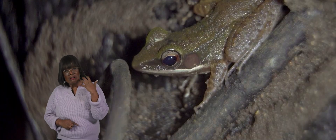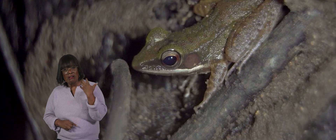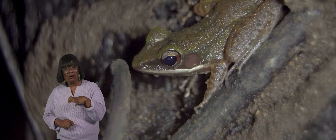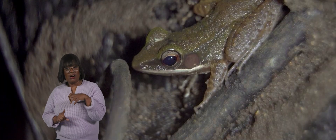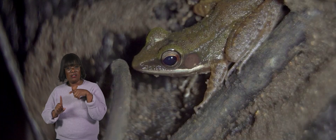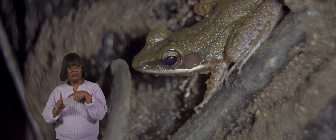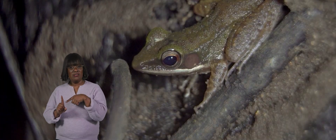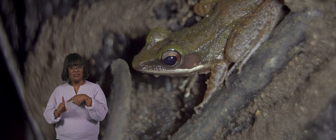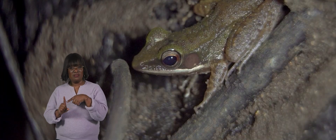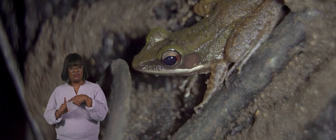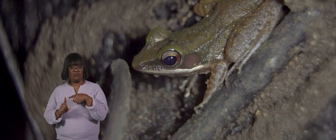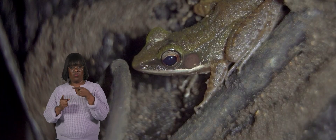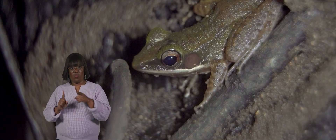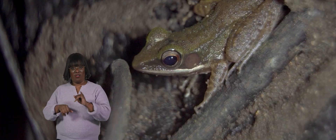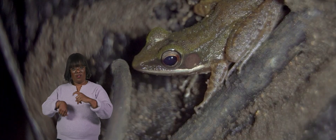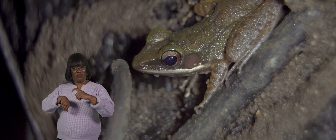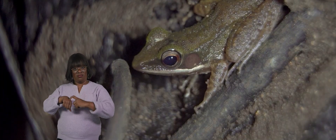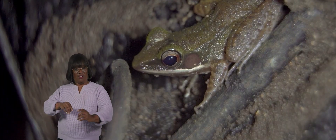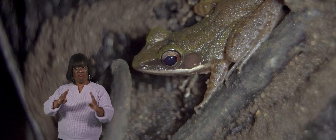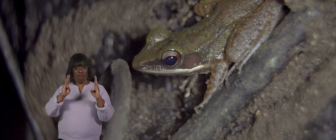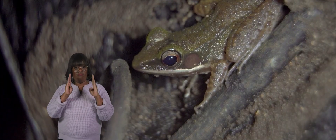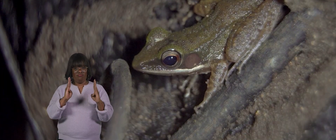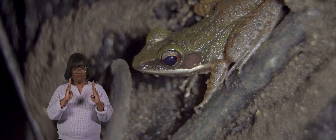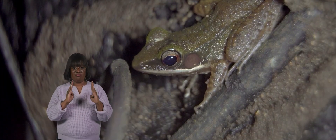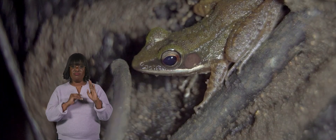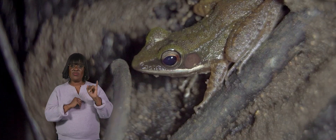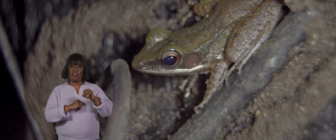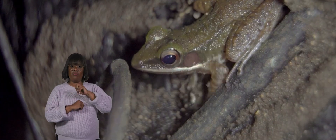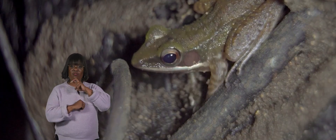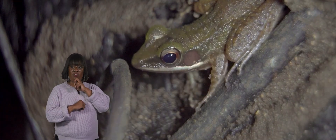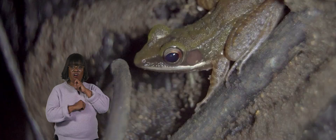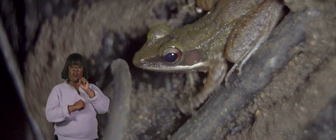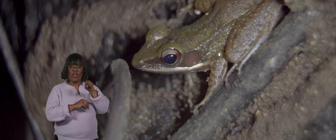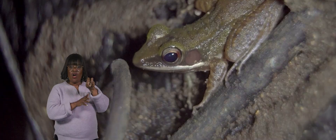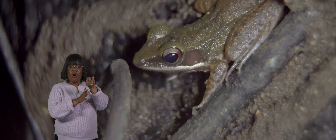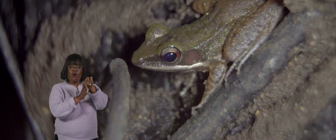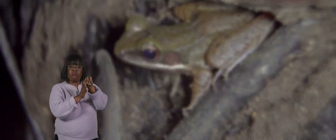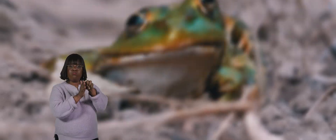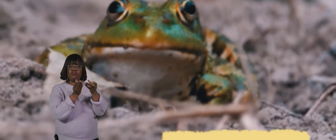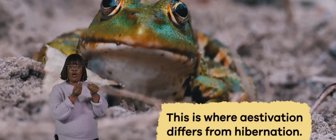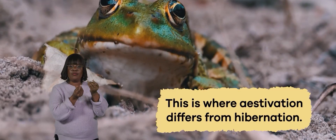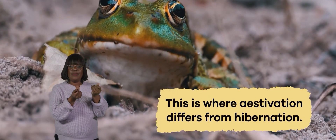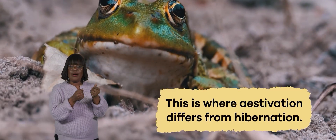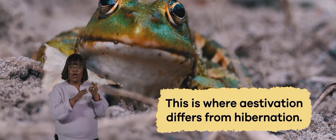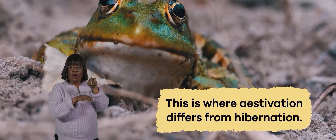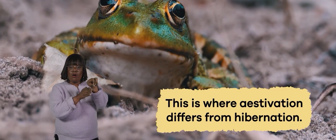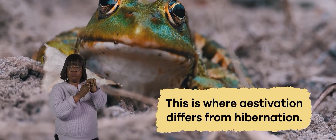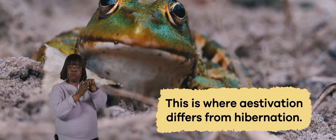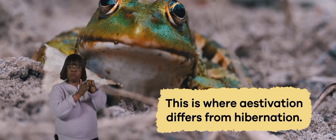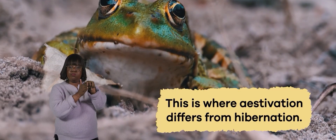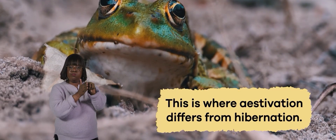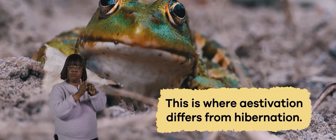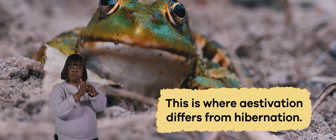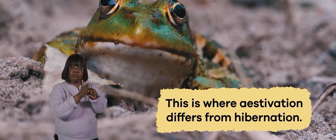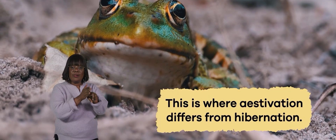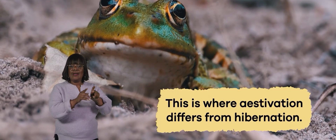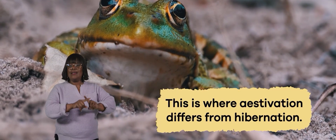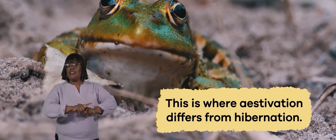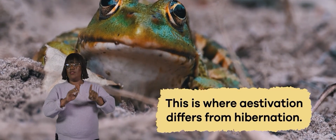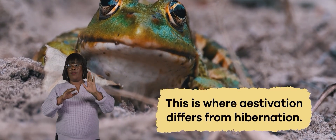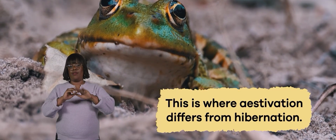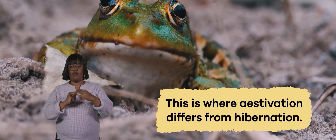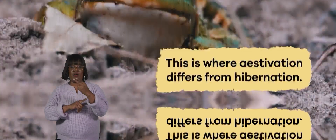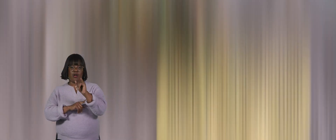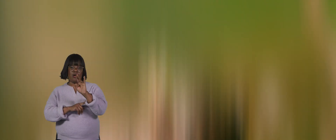and hot for an extended period, frogs burrow into soft sand. This is where astivation differs